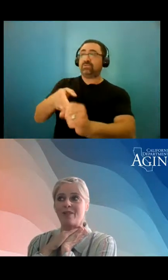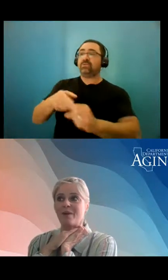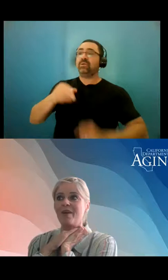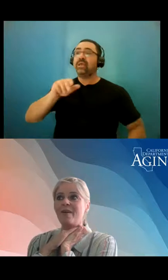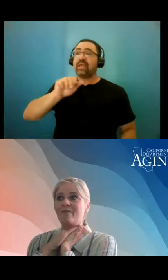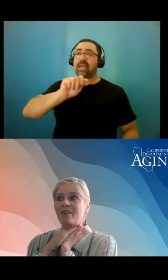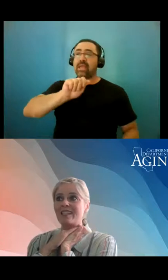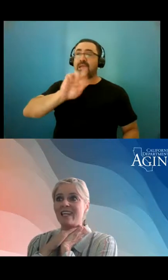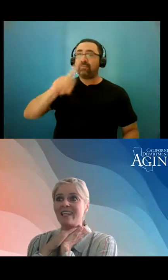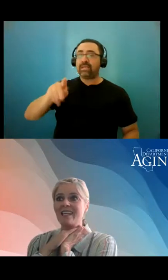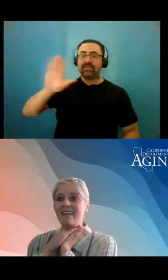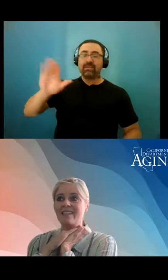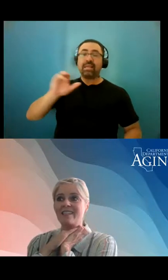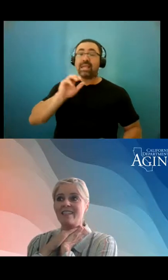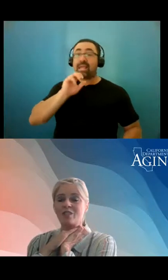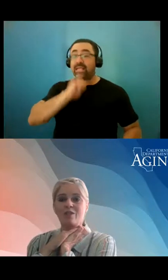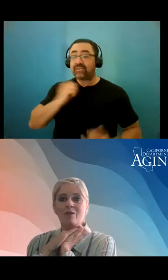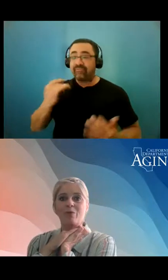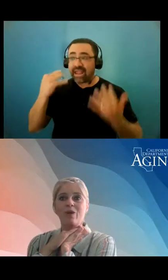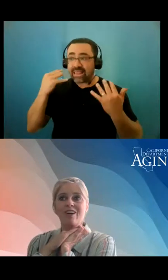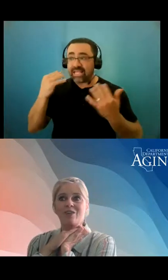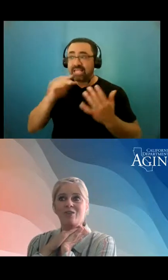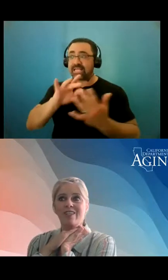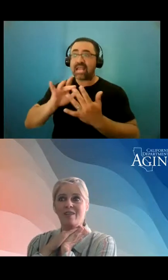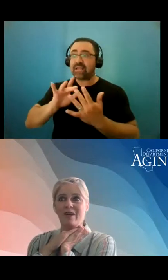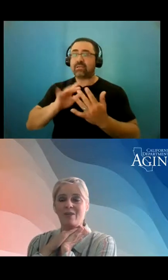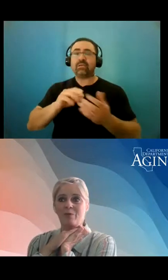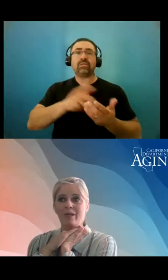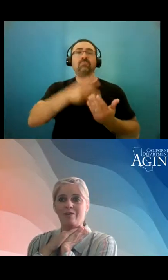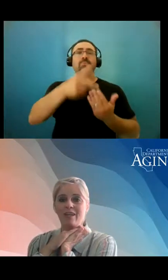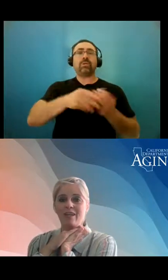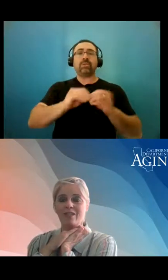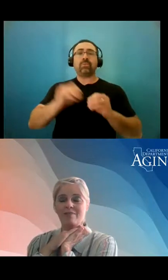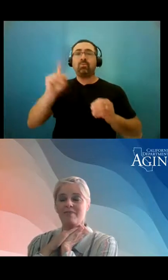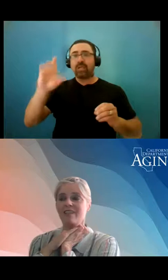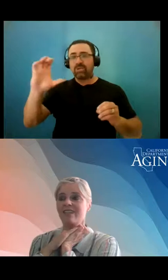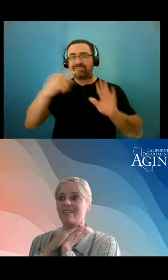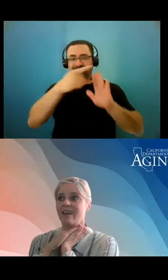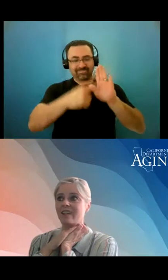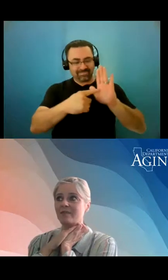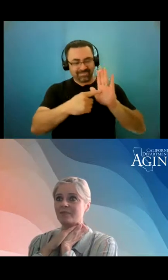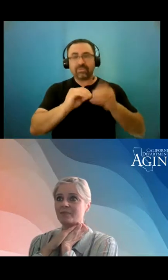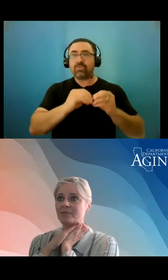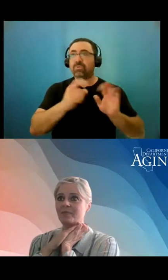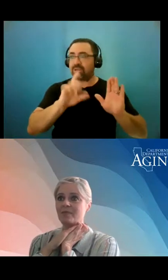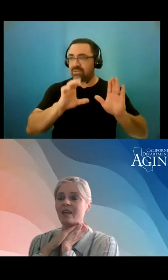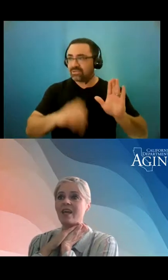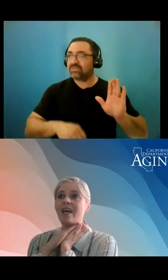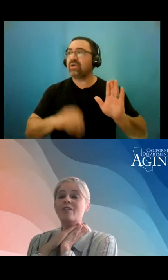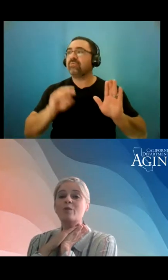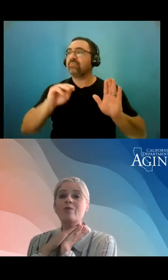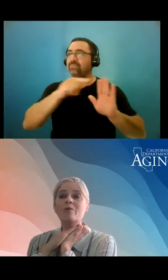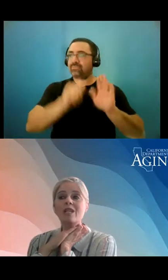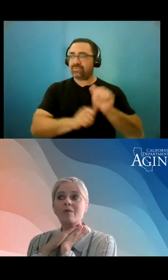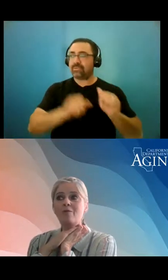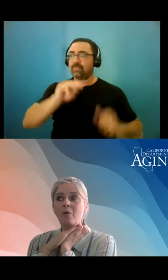Network. So very exciting. That is initiative number 100 in the Master Plan for Aging. Next slide. And